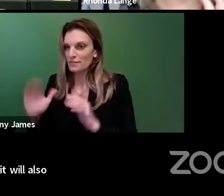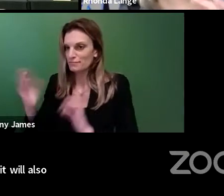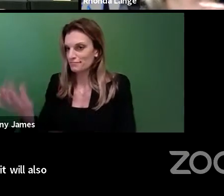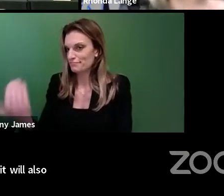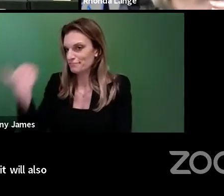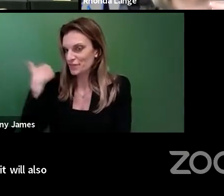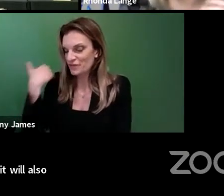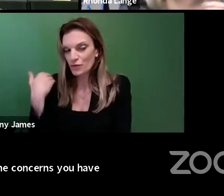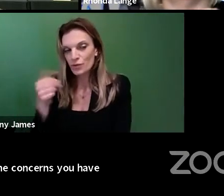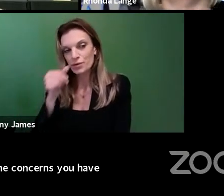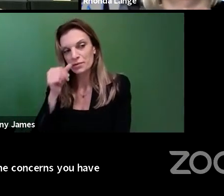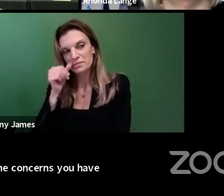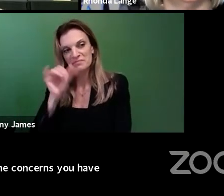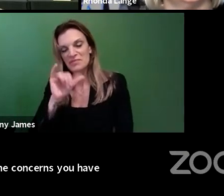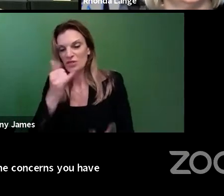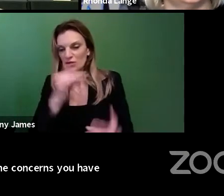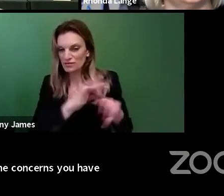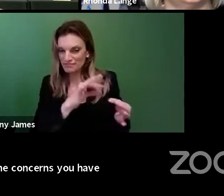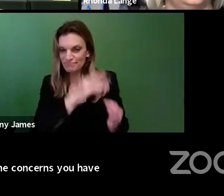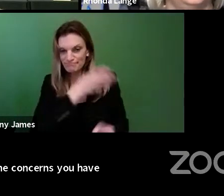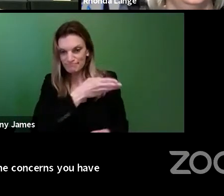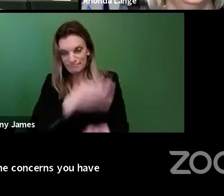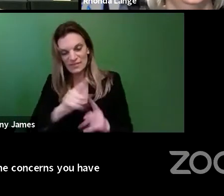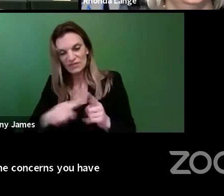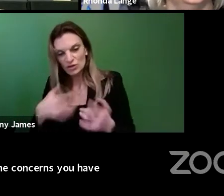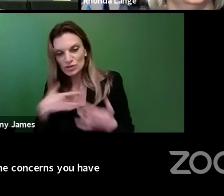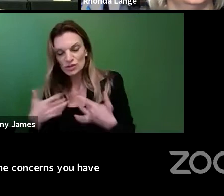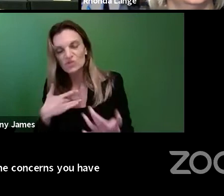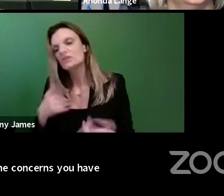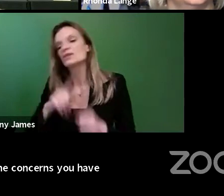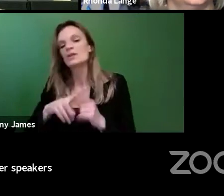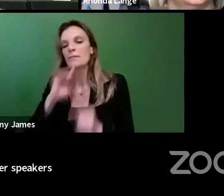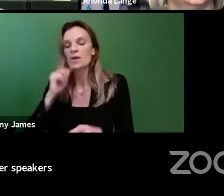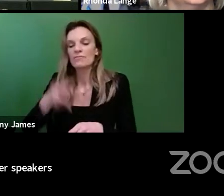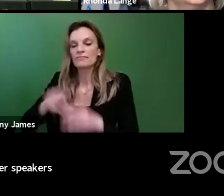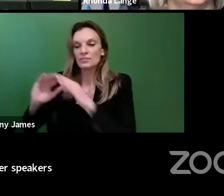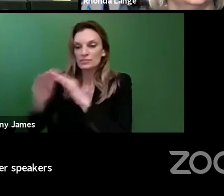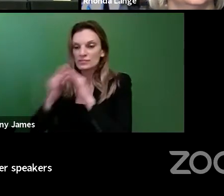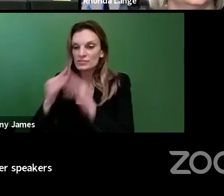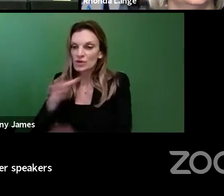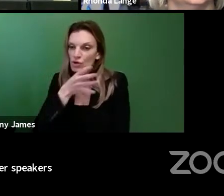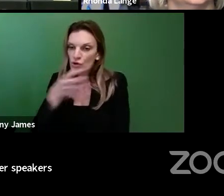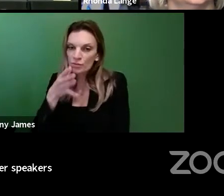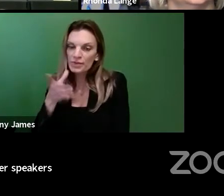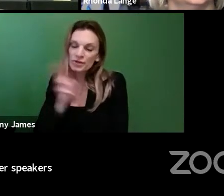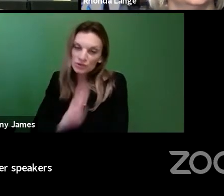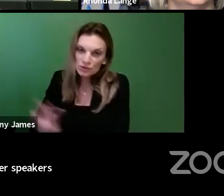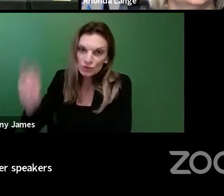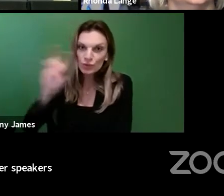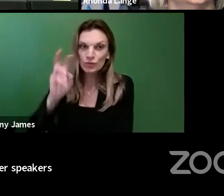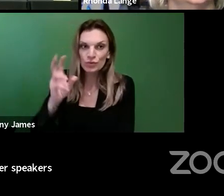other speakers tonight about urban and rural, about tourist